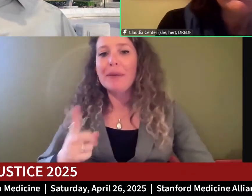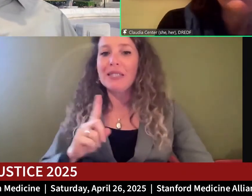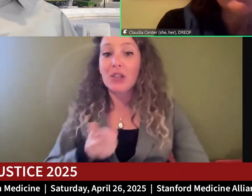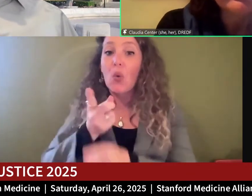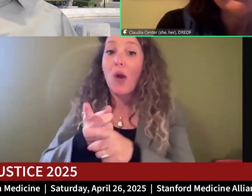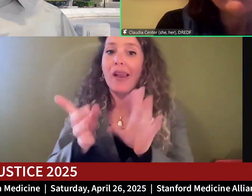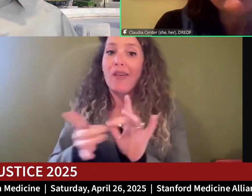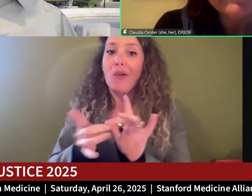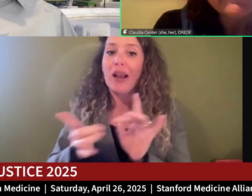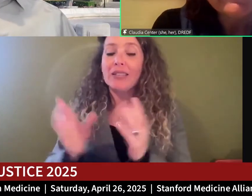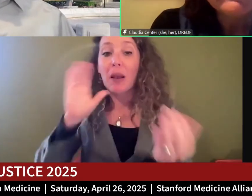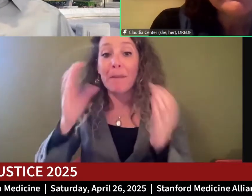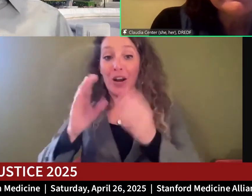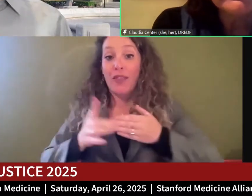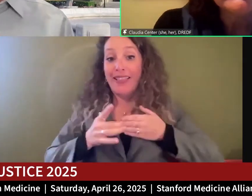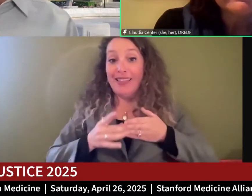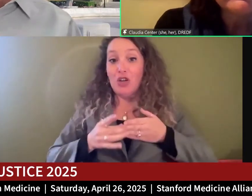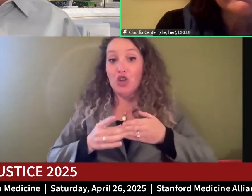leadership that they were doing.